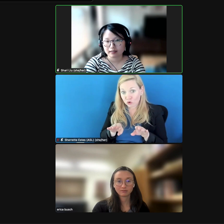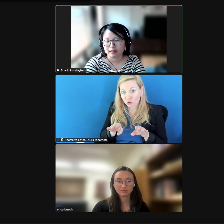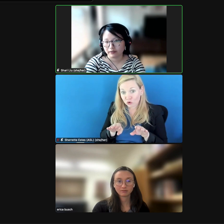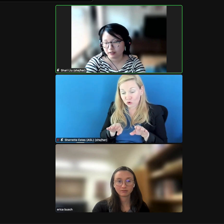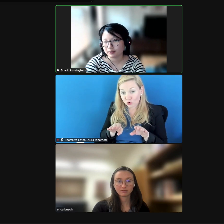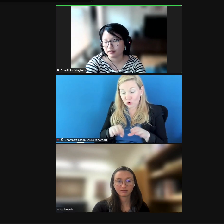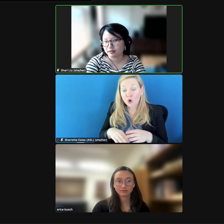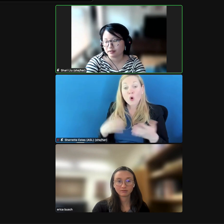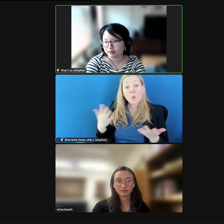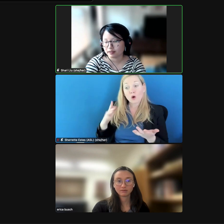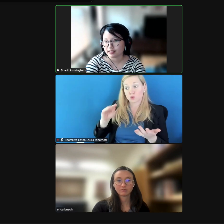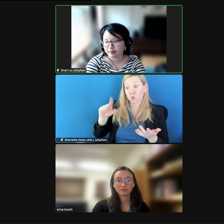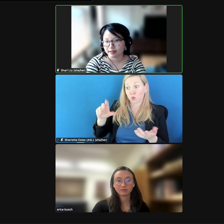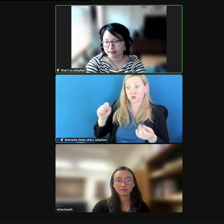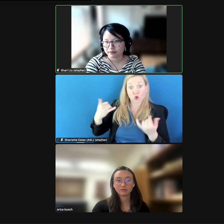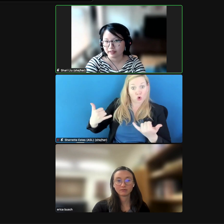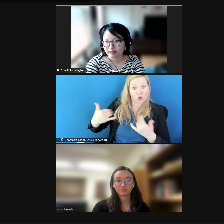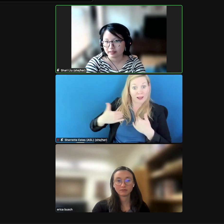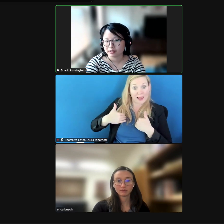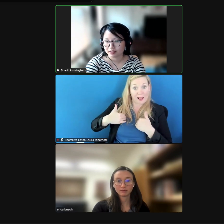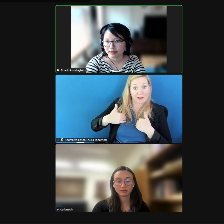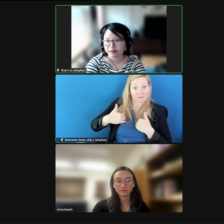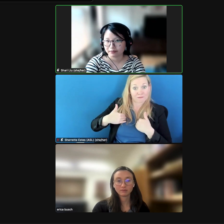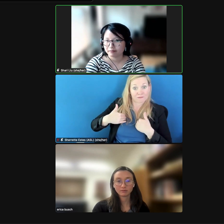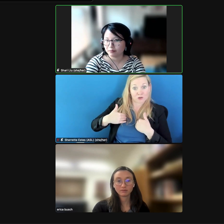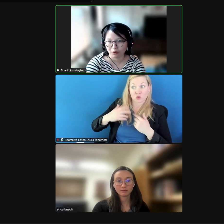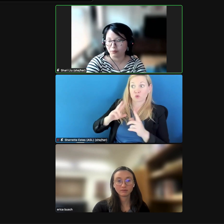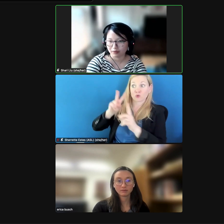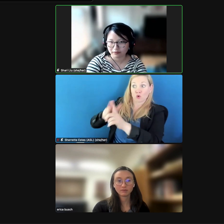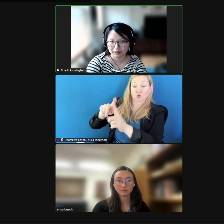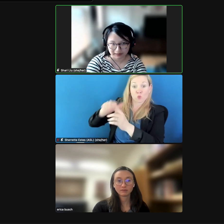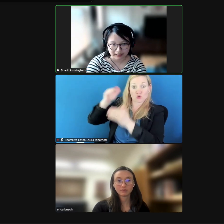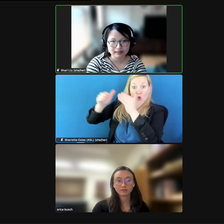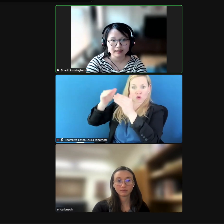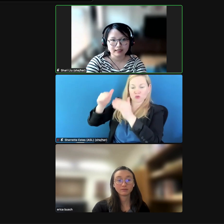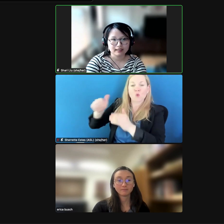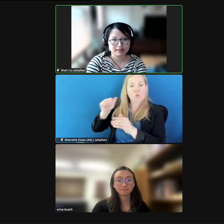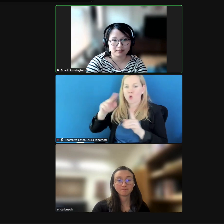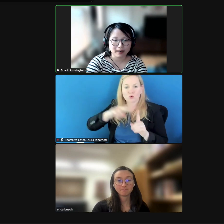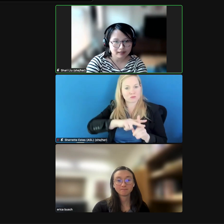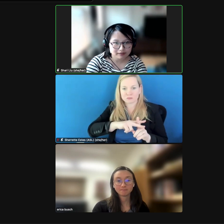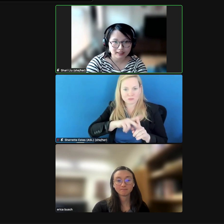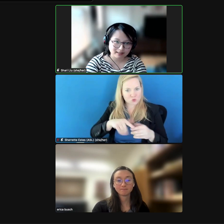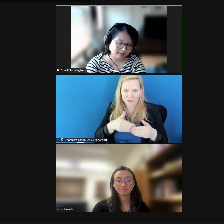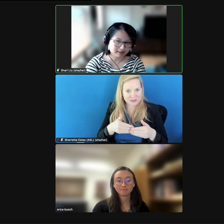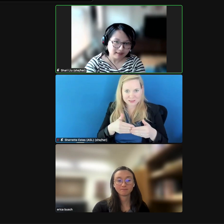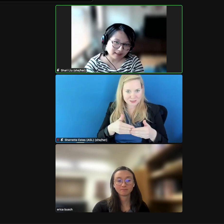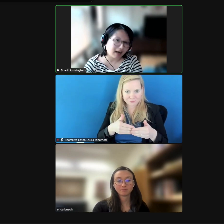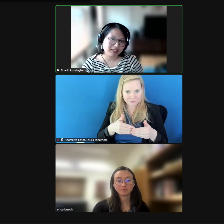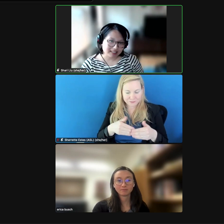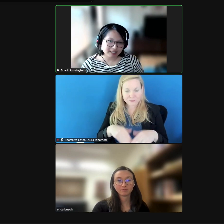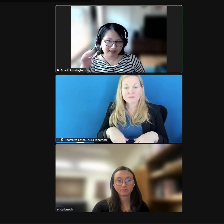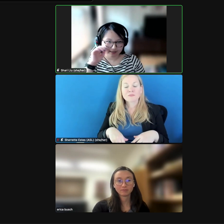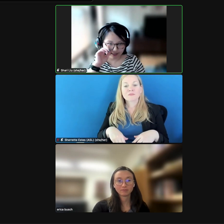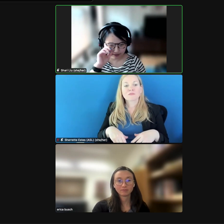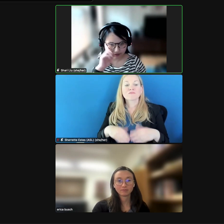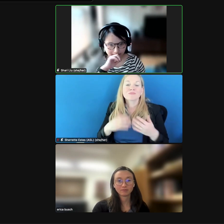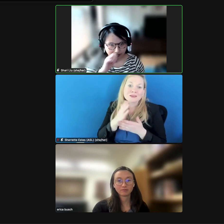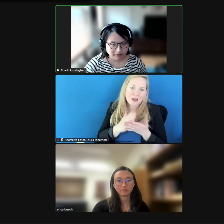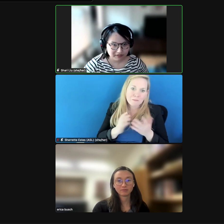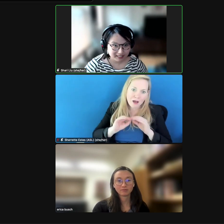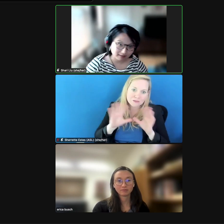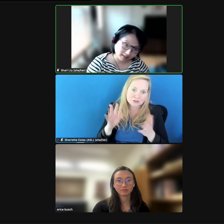are currently available to do the same things for adults just won't work very well. So part of it is obvious things